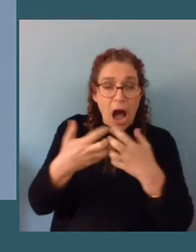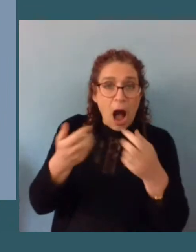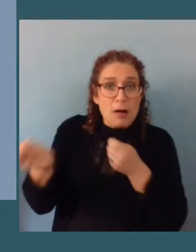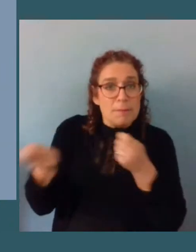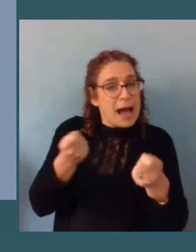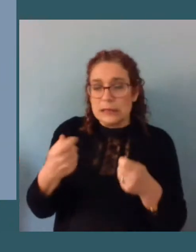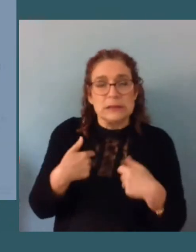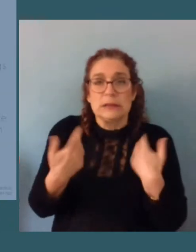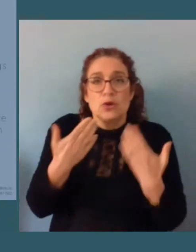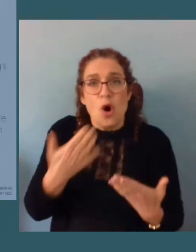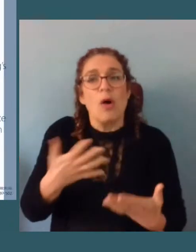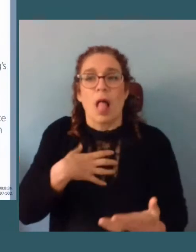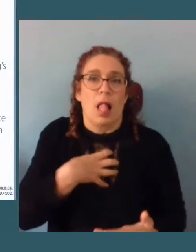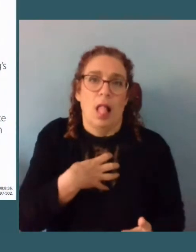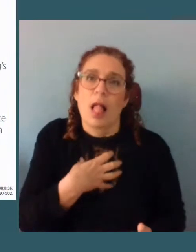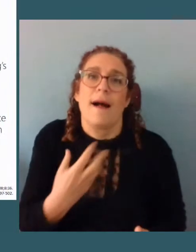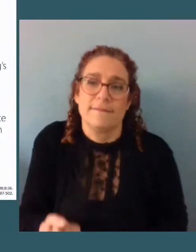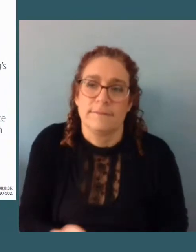needs.